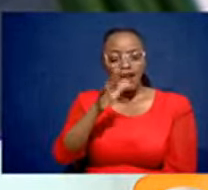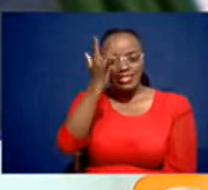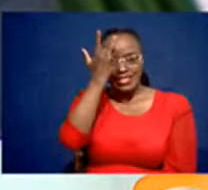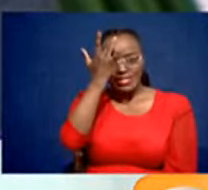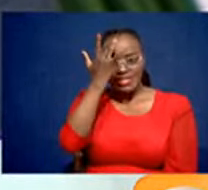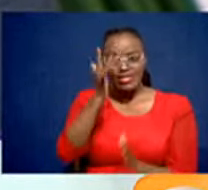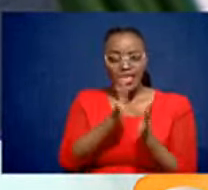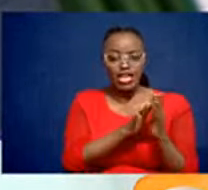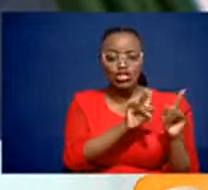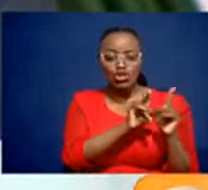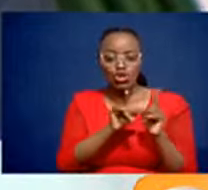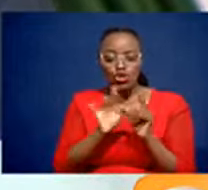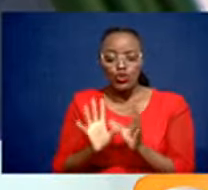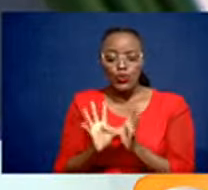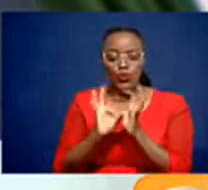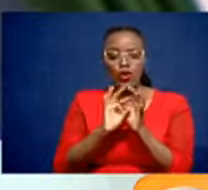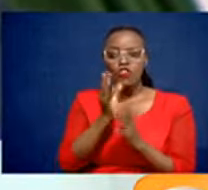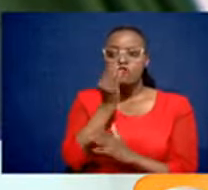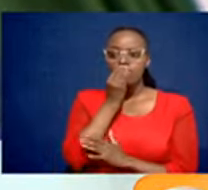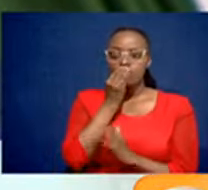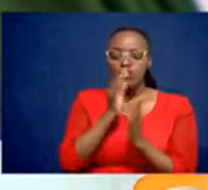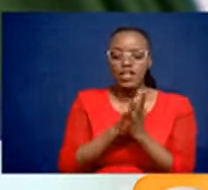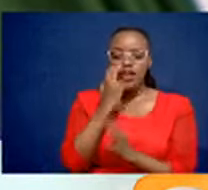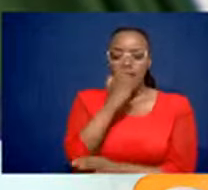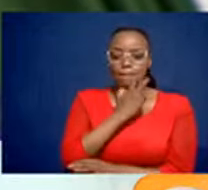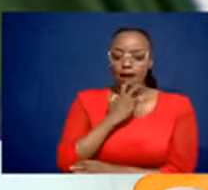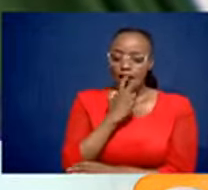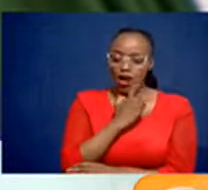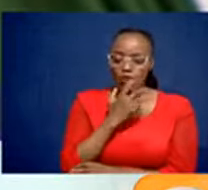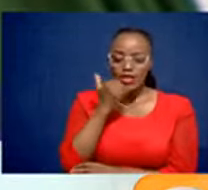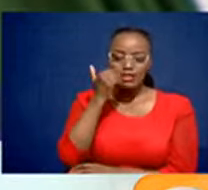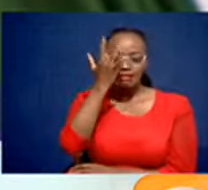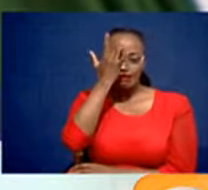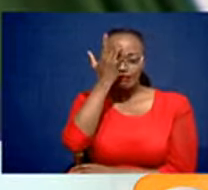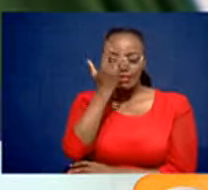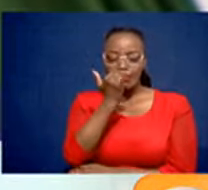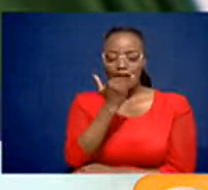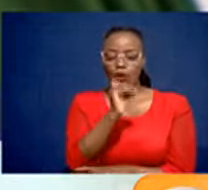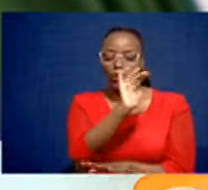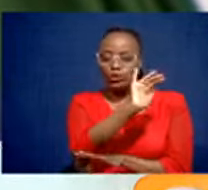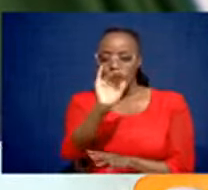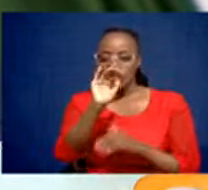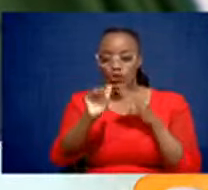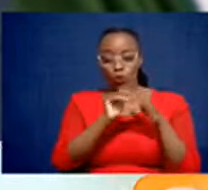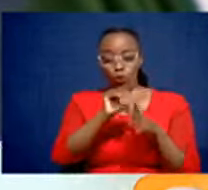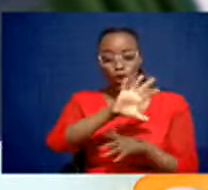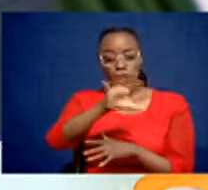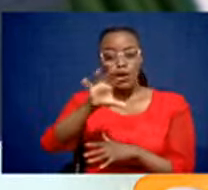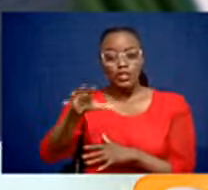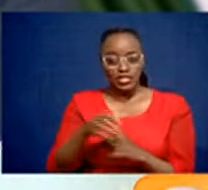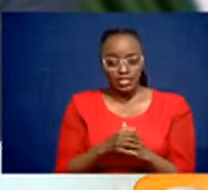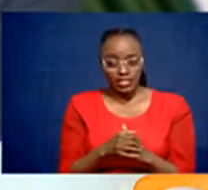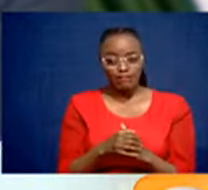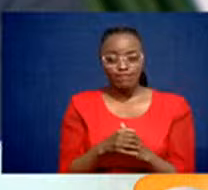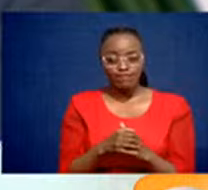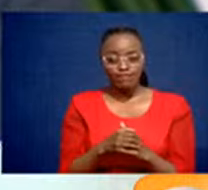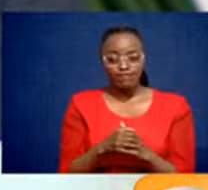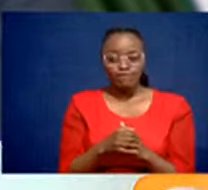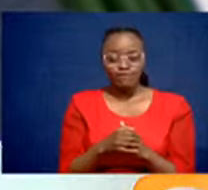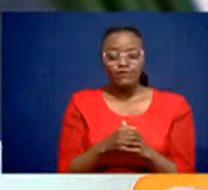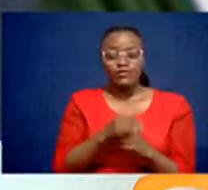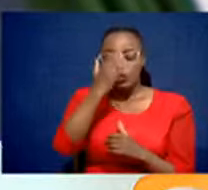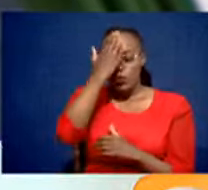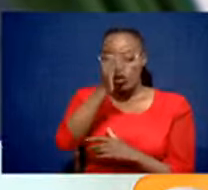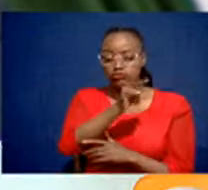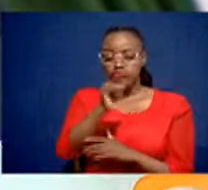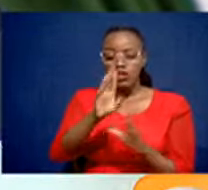and control the foot and mouth disease. I want to ask all counties, because we